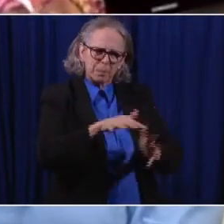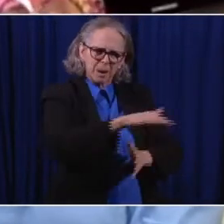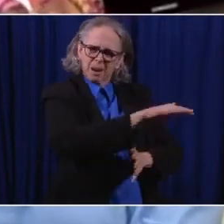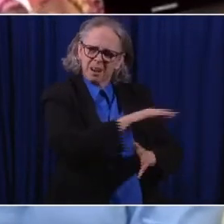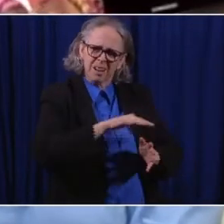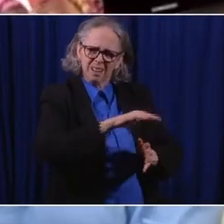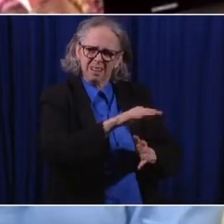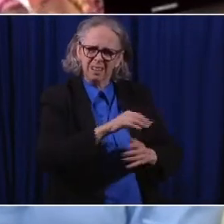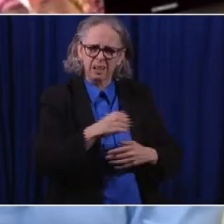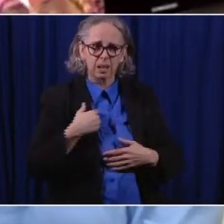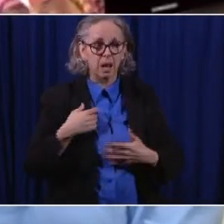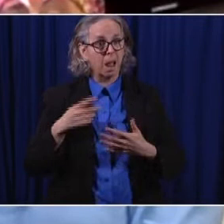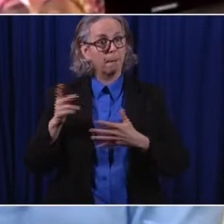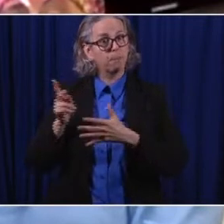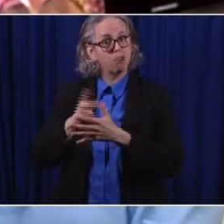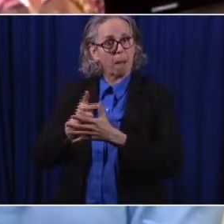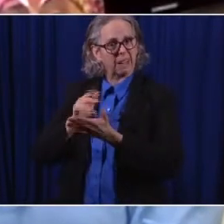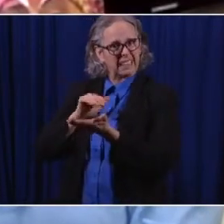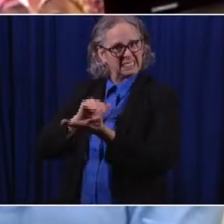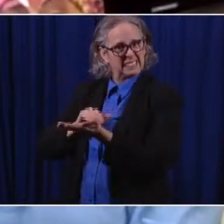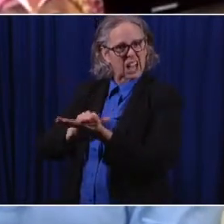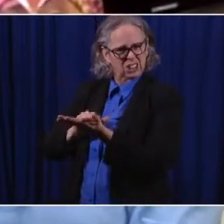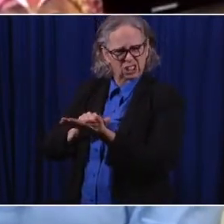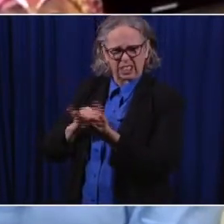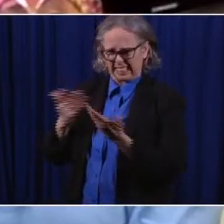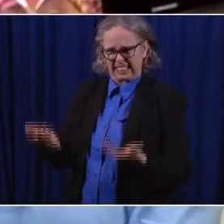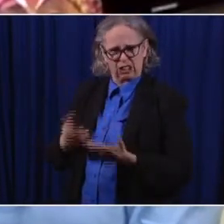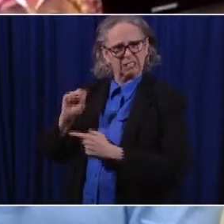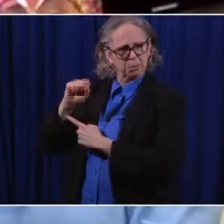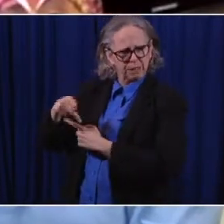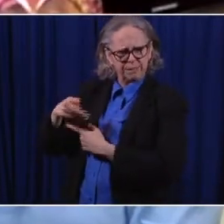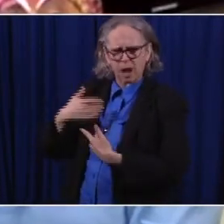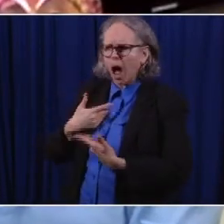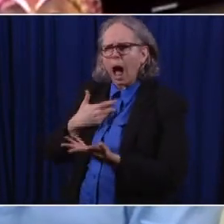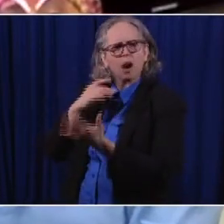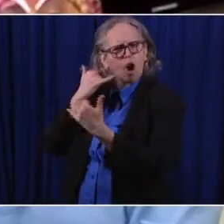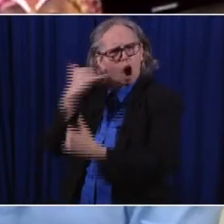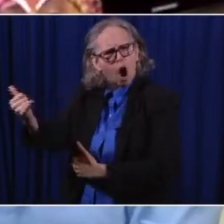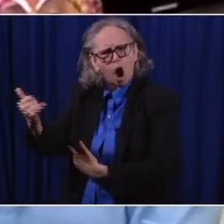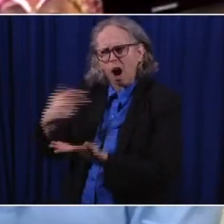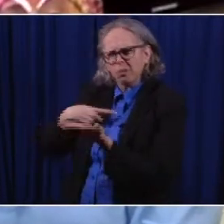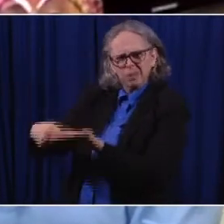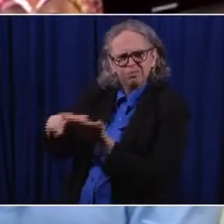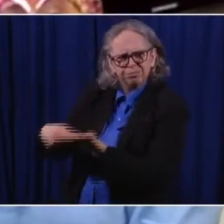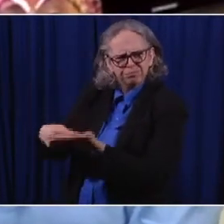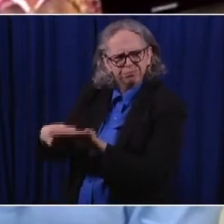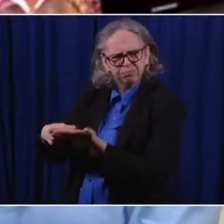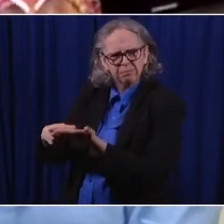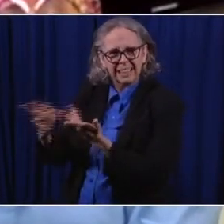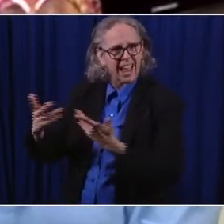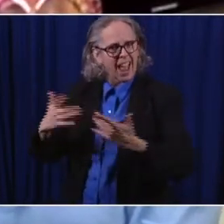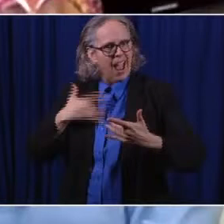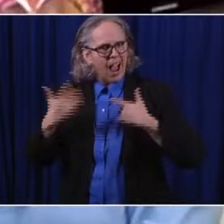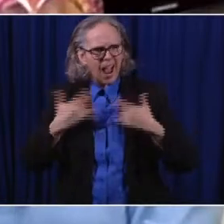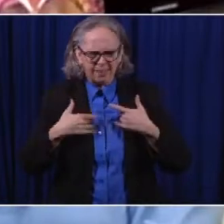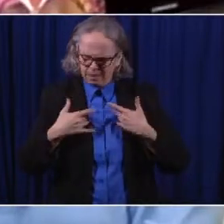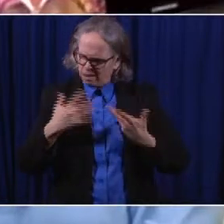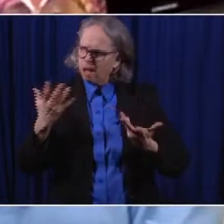Dr. Michael McKee here in Springfield, and he was excited about the vaccine. And I don't think that I would